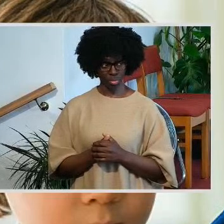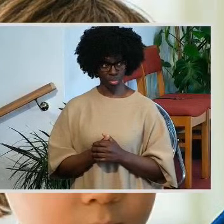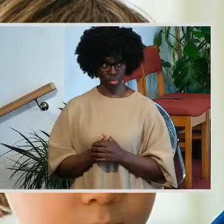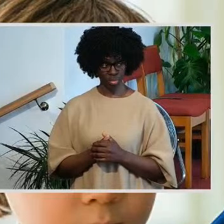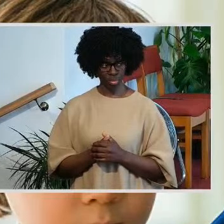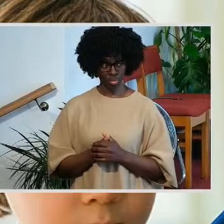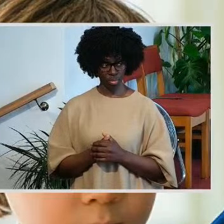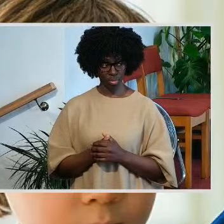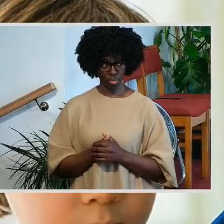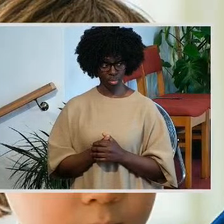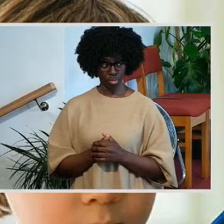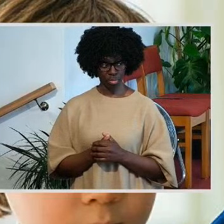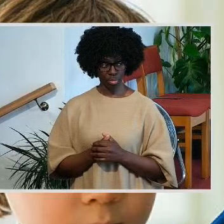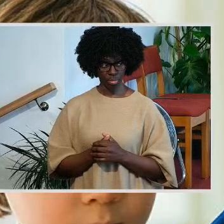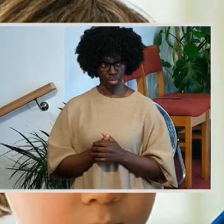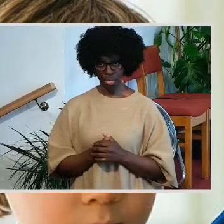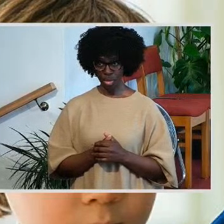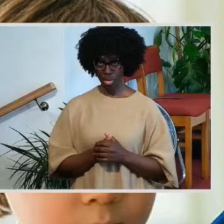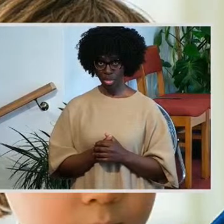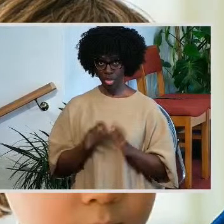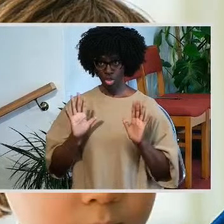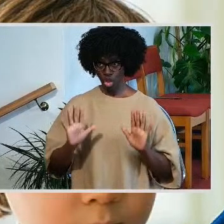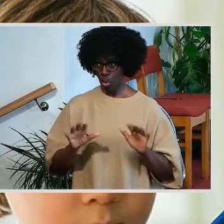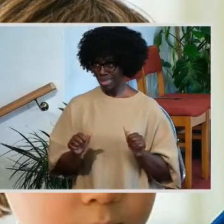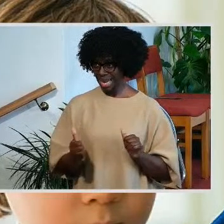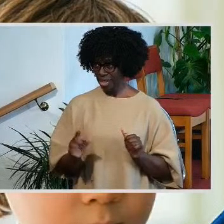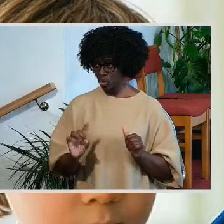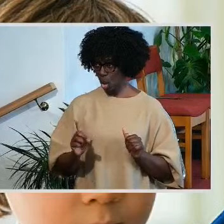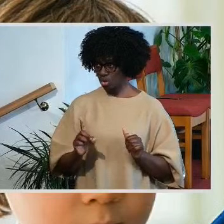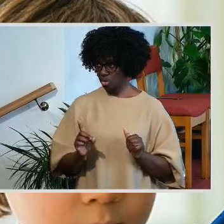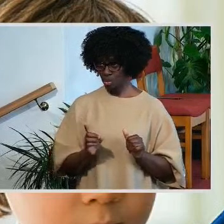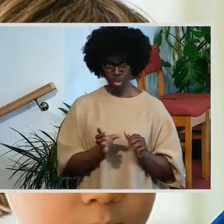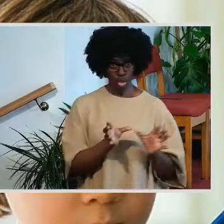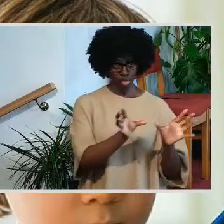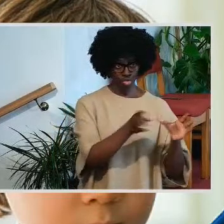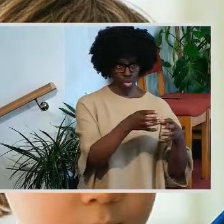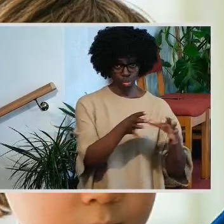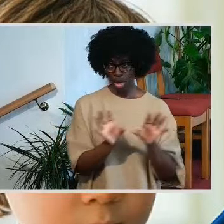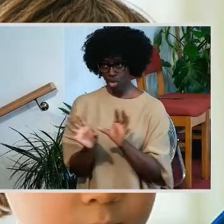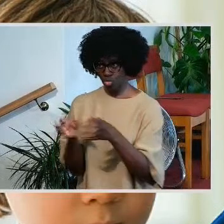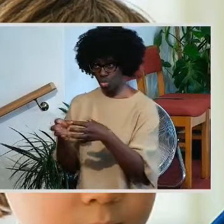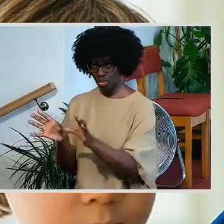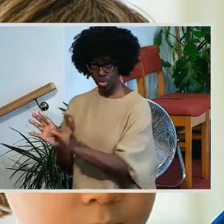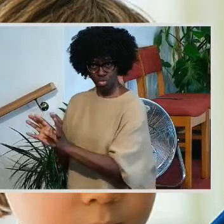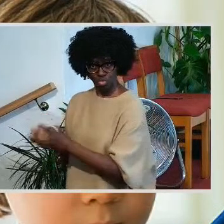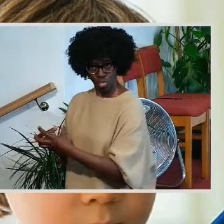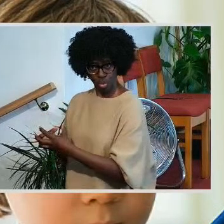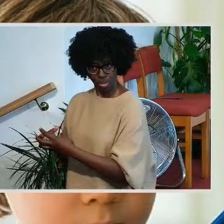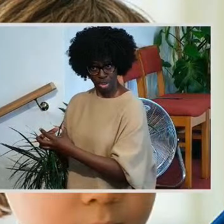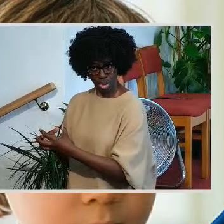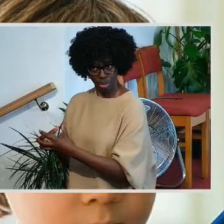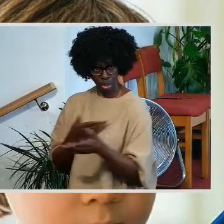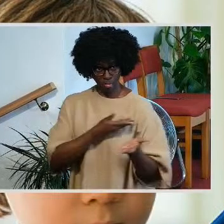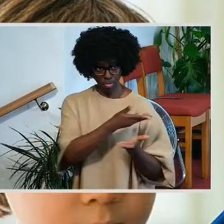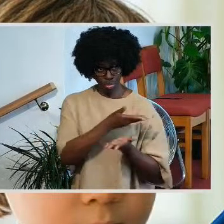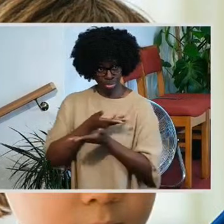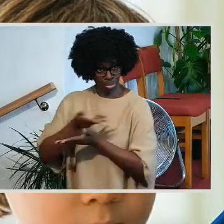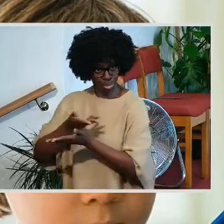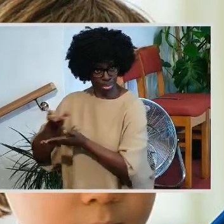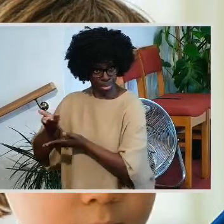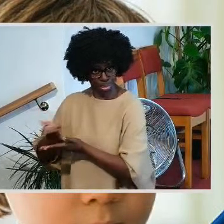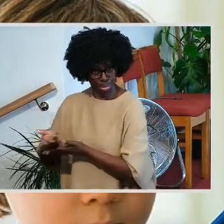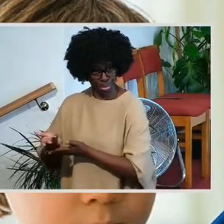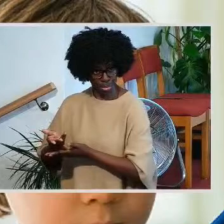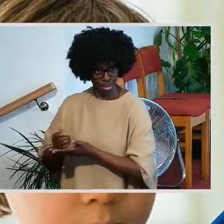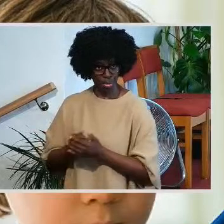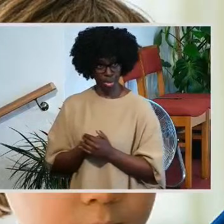before I do that, I'm going to split it into 3 groups. So things that are in early life, so childhood, and middle life up to 45, and